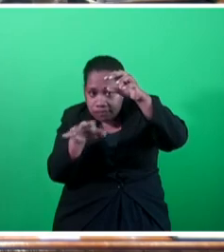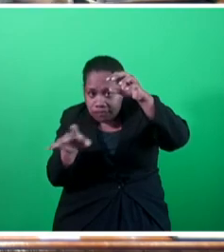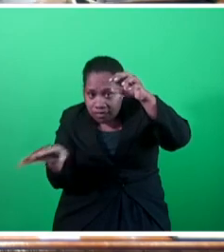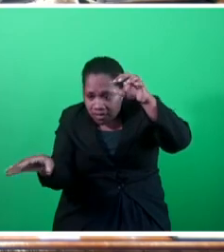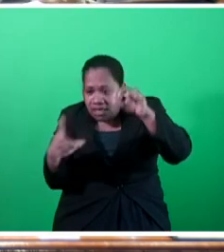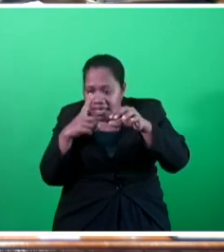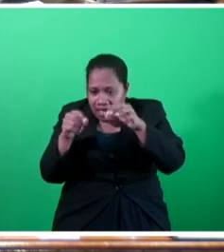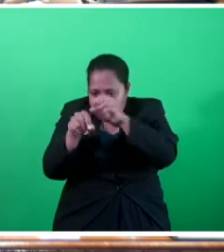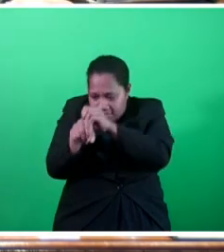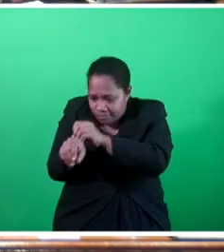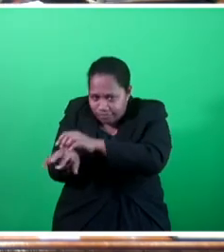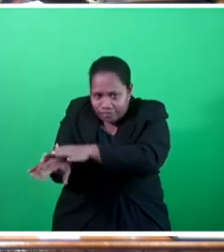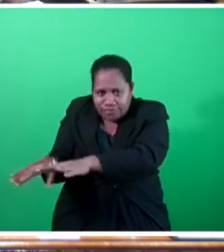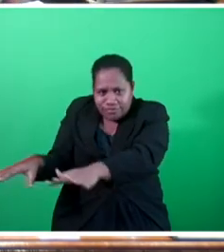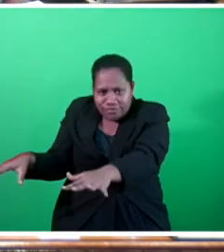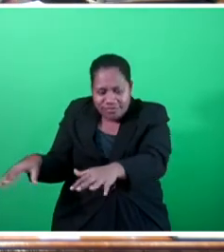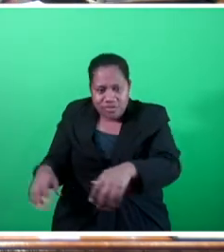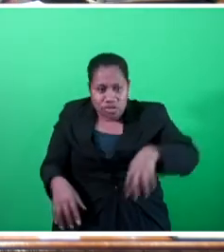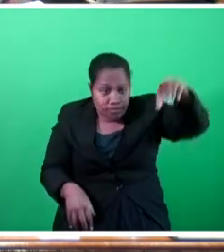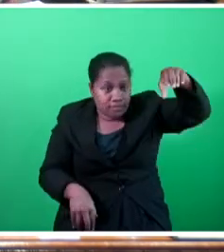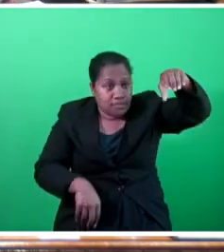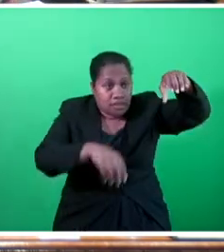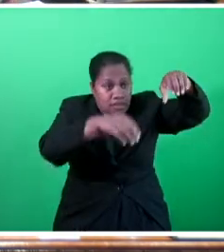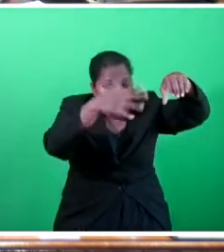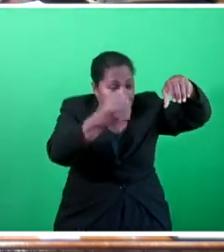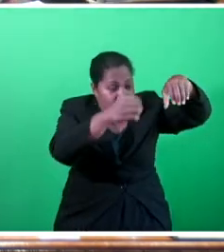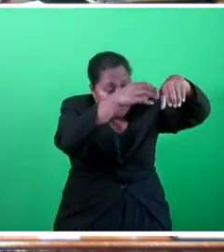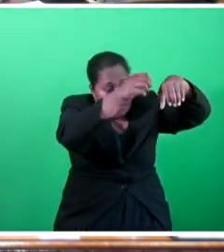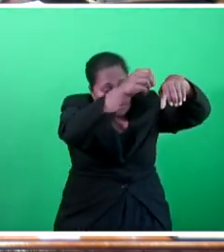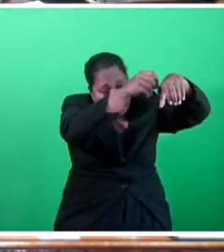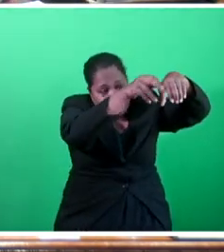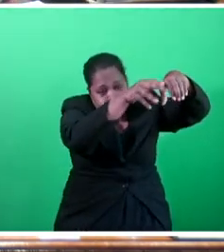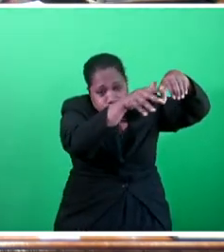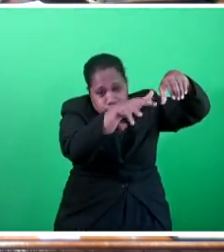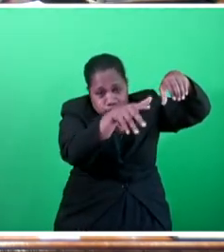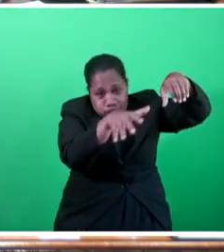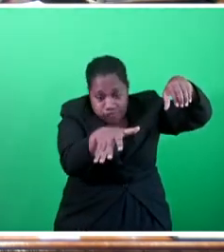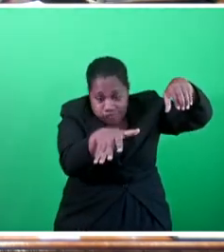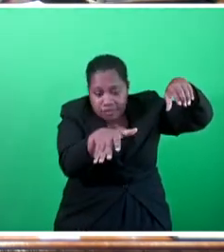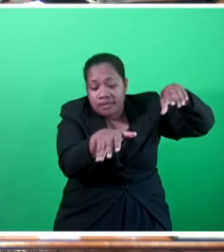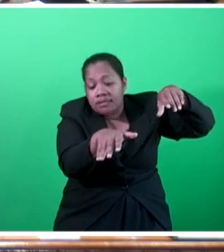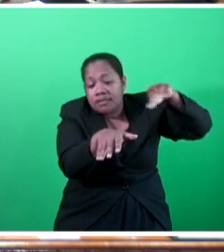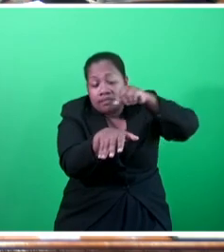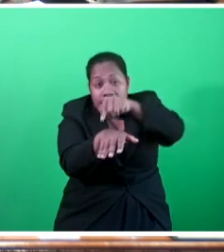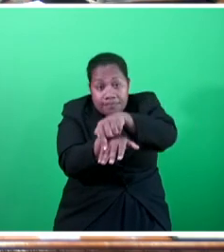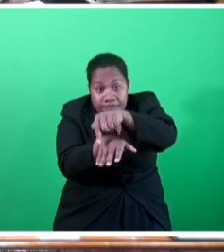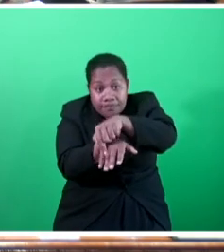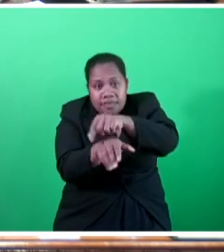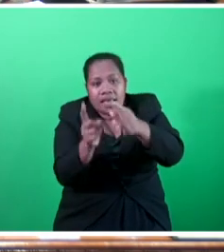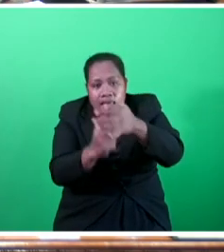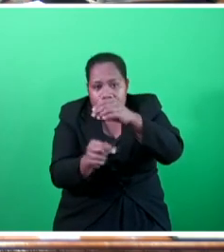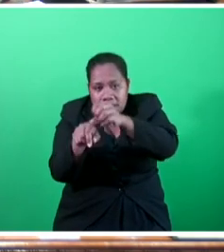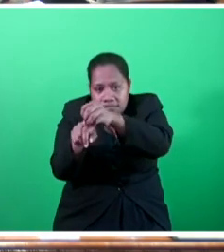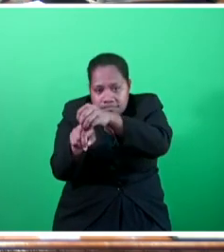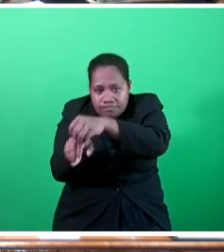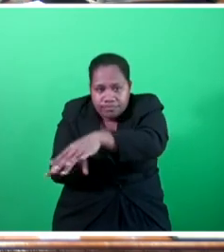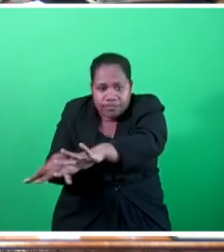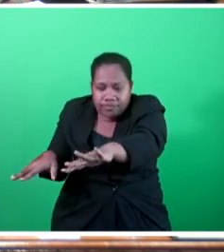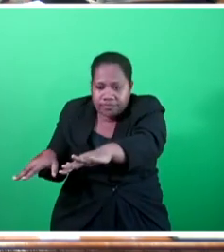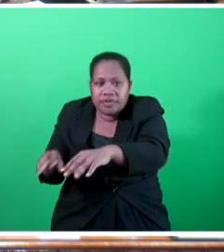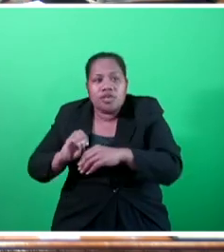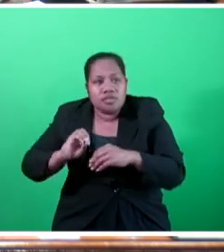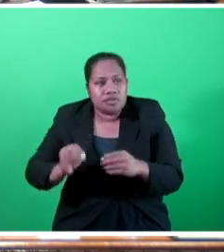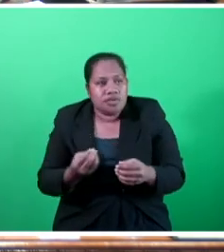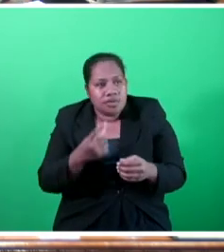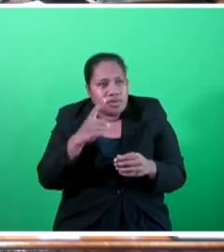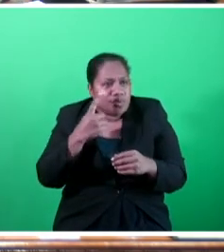where you actually build what we call holding pens, so it become a life in its own. You kind of create small lakes where people can go and